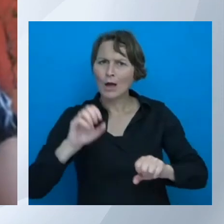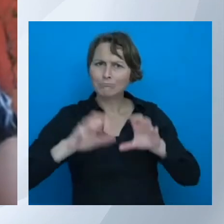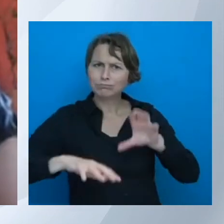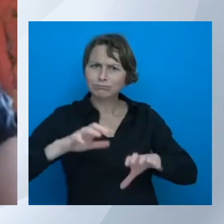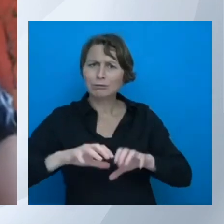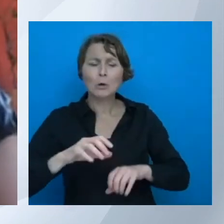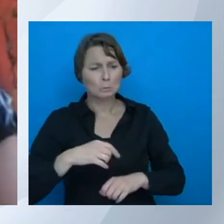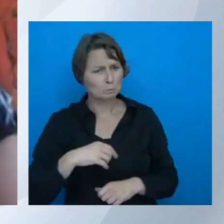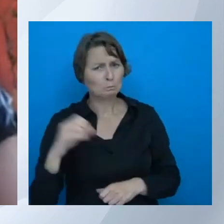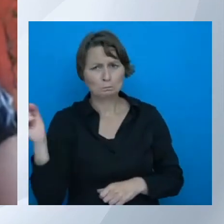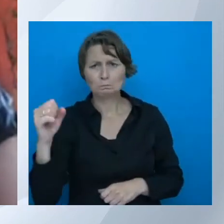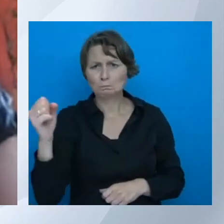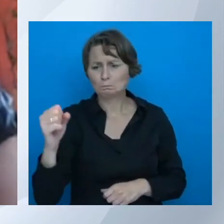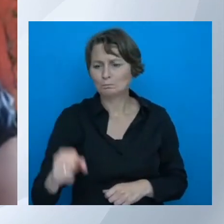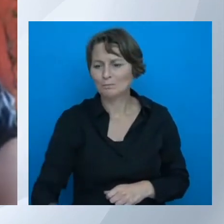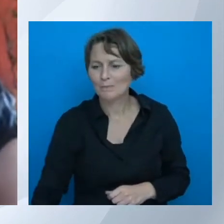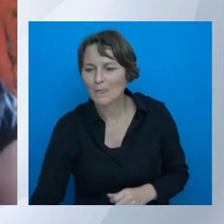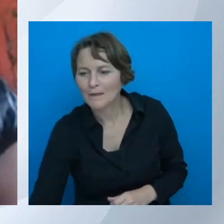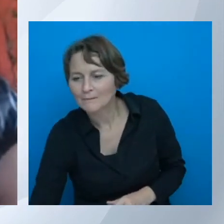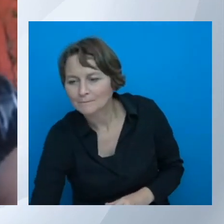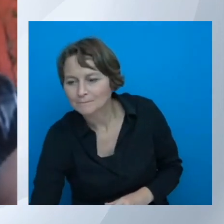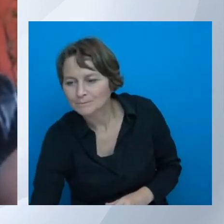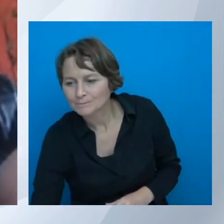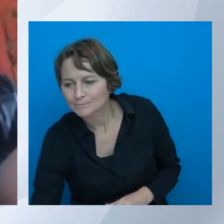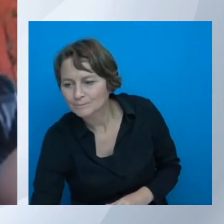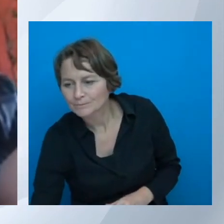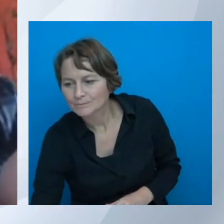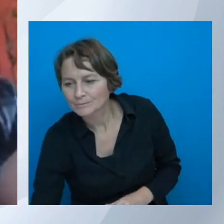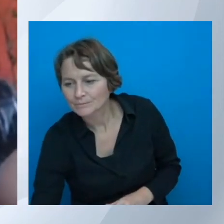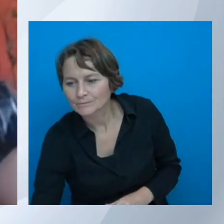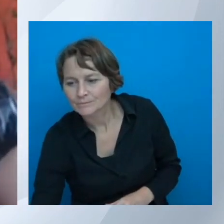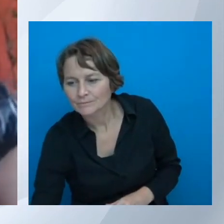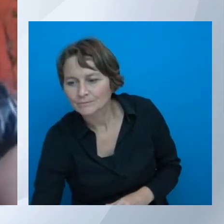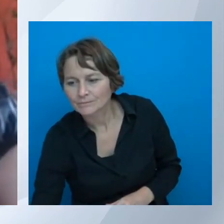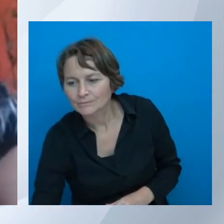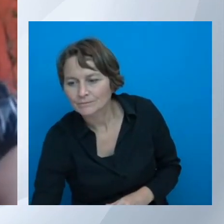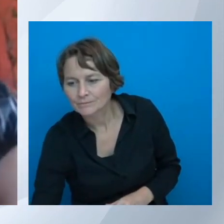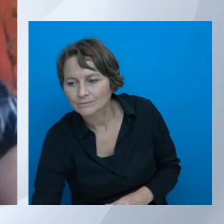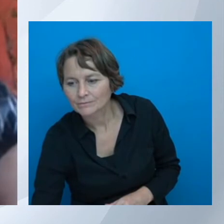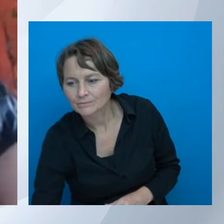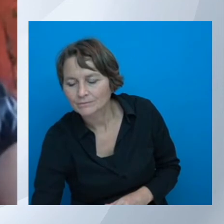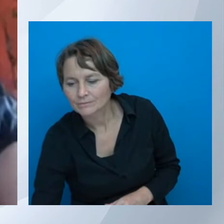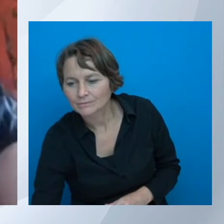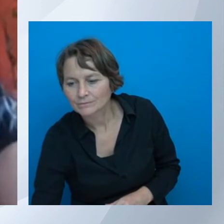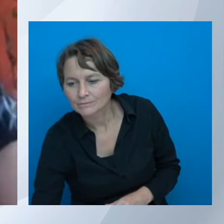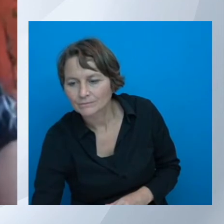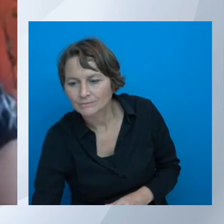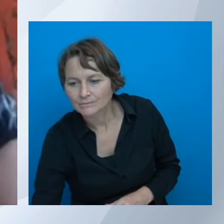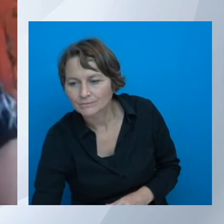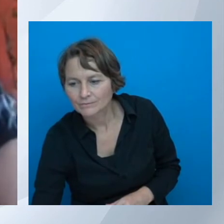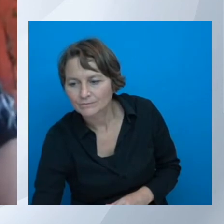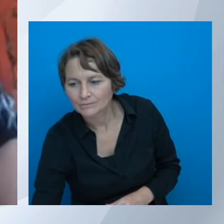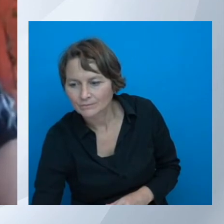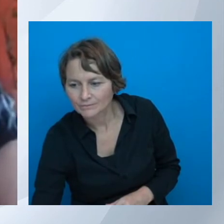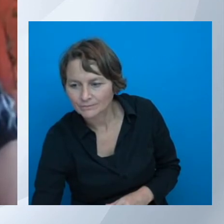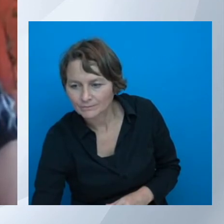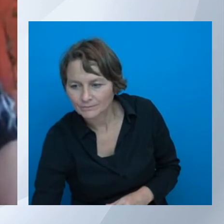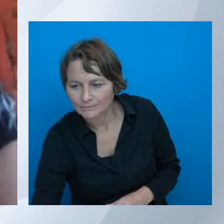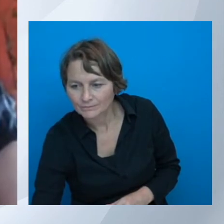course. Okay, cool. So I've seen you on social media chatting about global AI